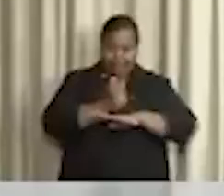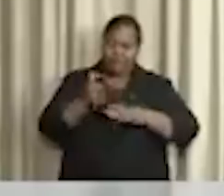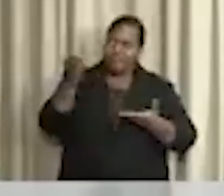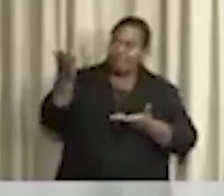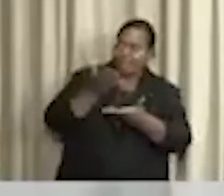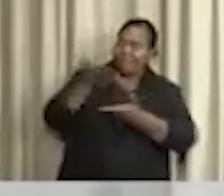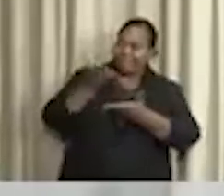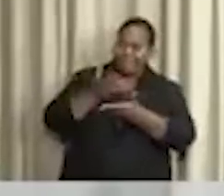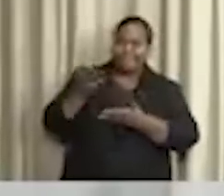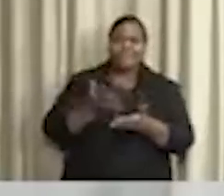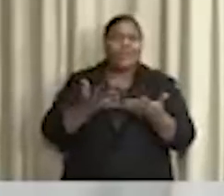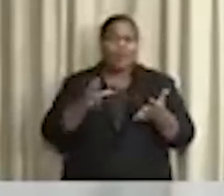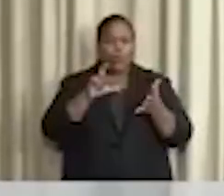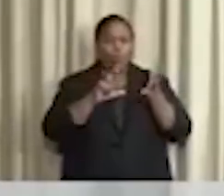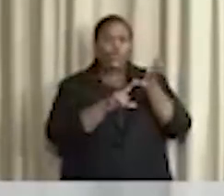the Kiwa Initiative.